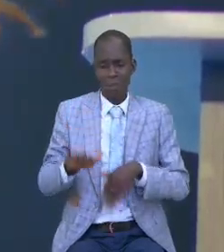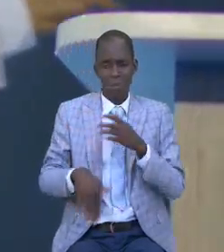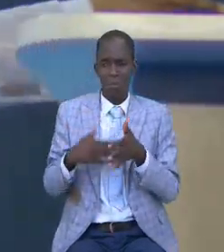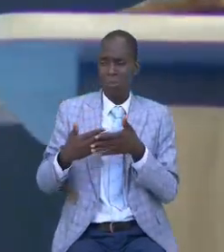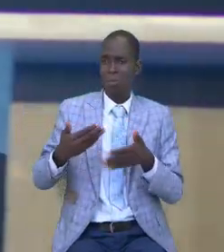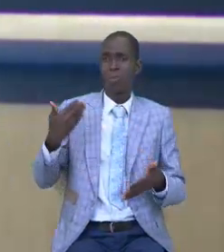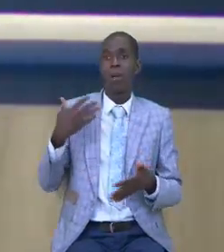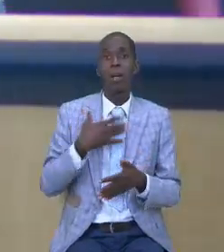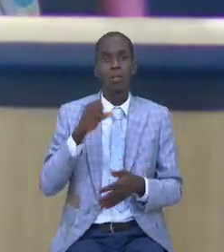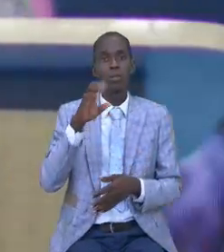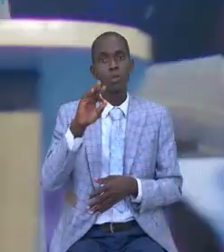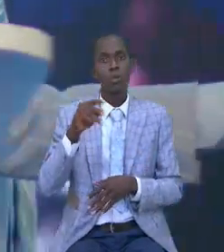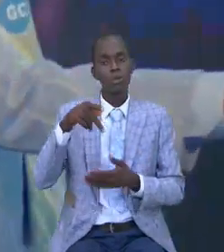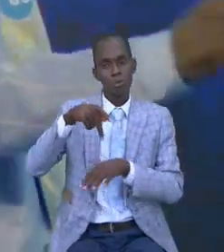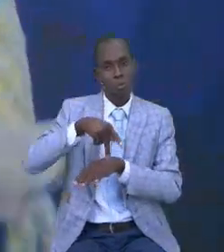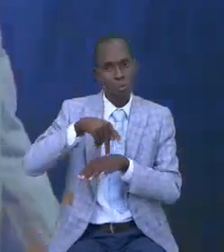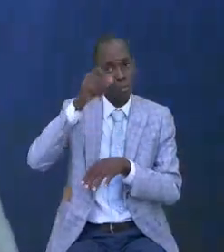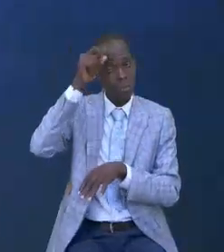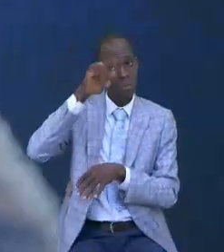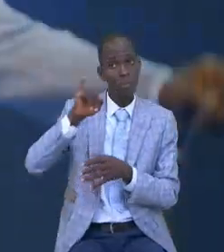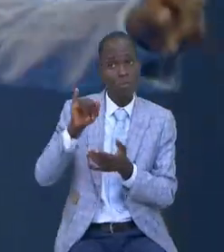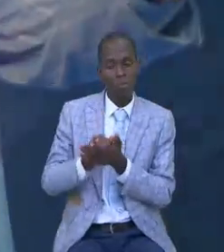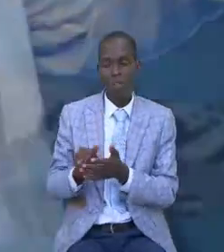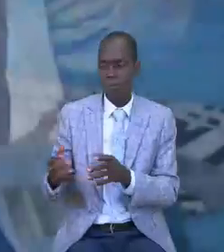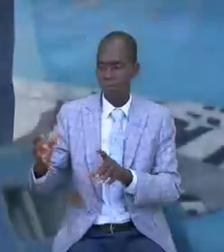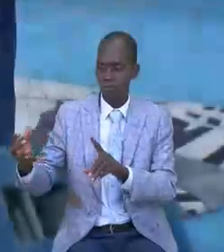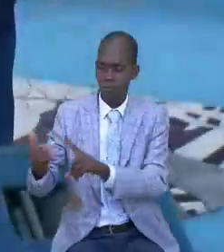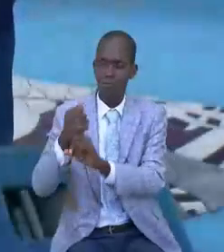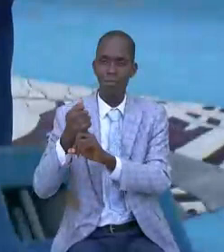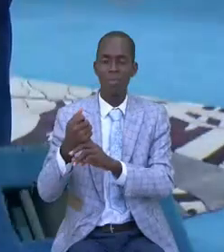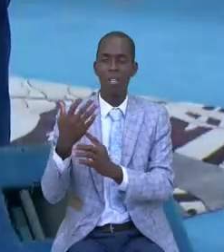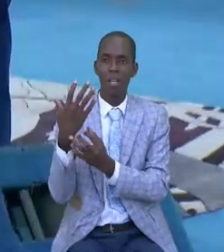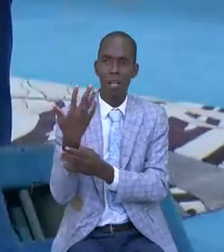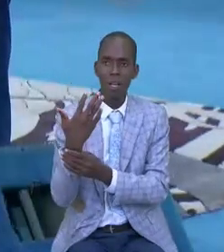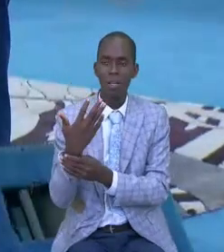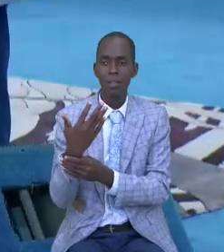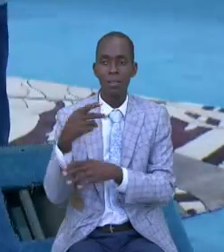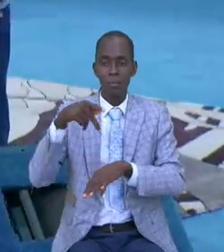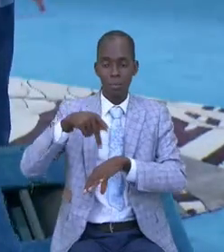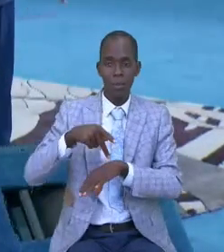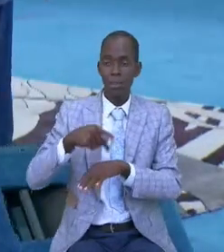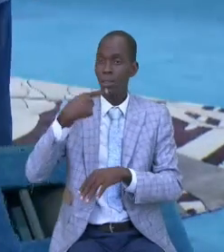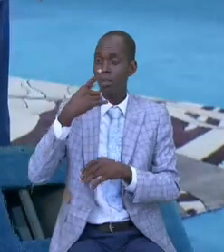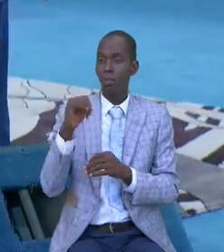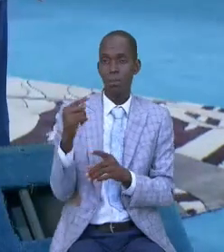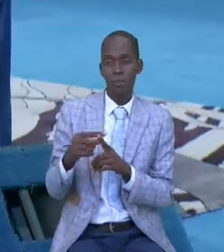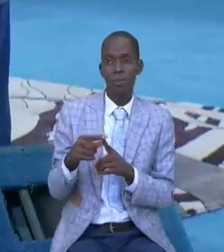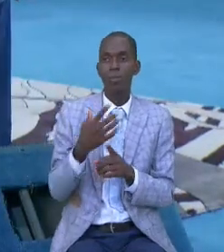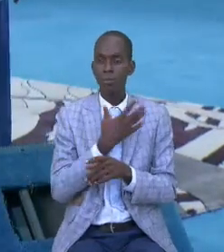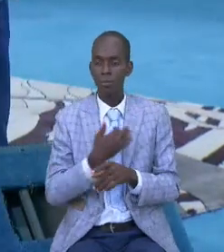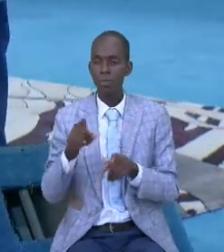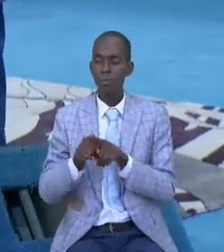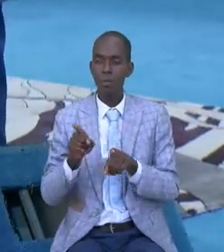And so Peter gave him a sign. He spoke the word, and then he stretched